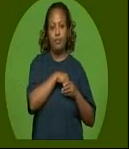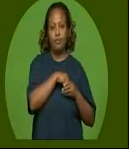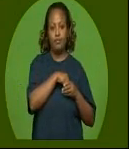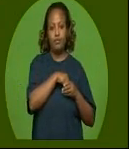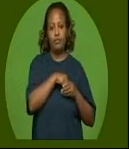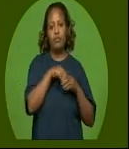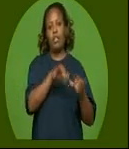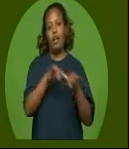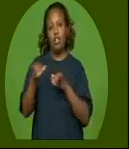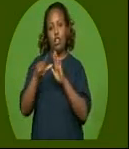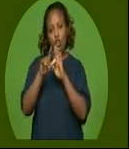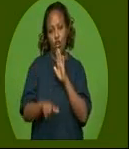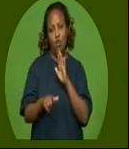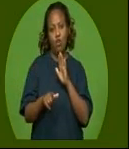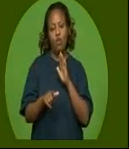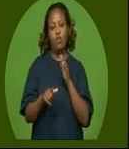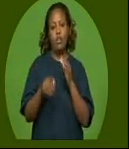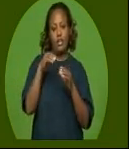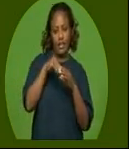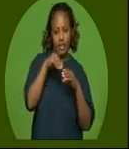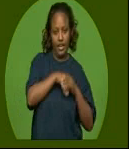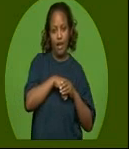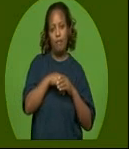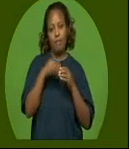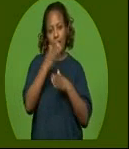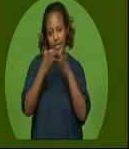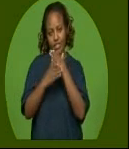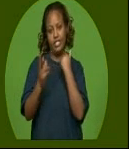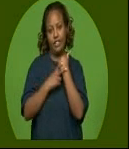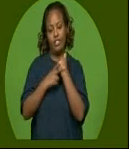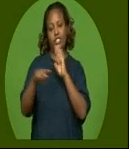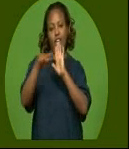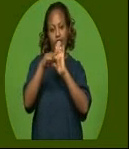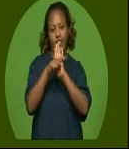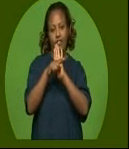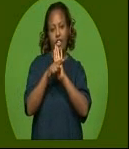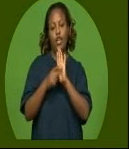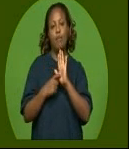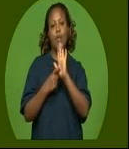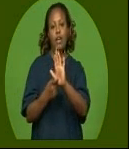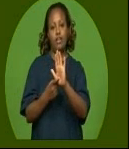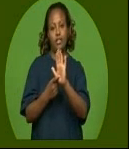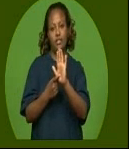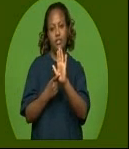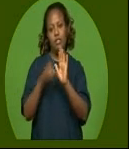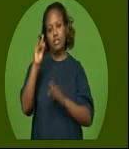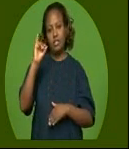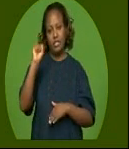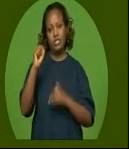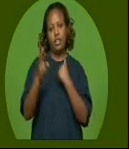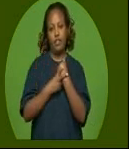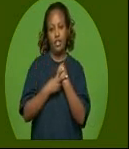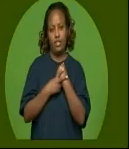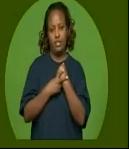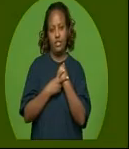income. At low income levels, savings are negative, implying